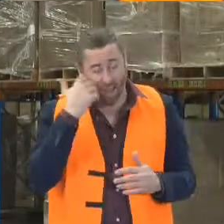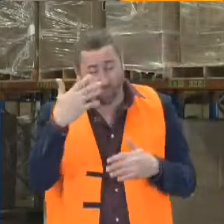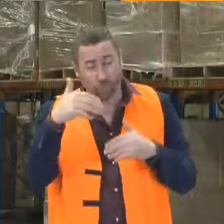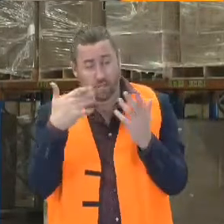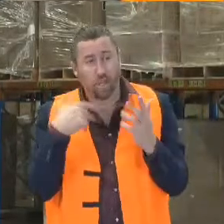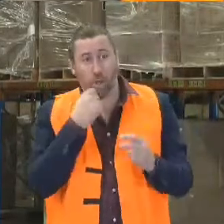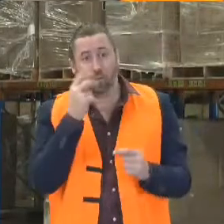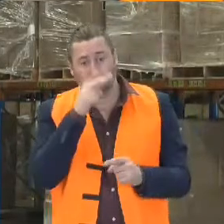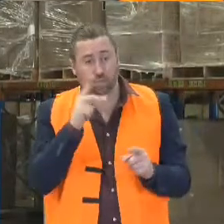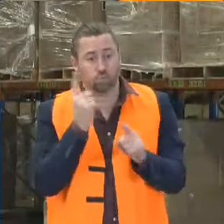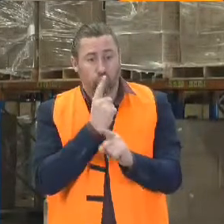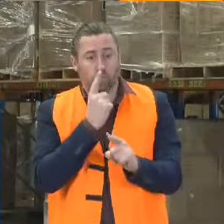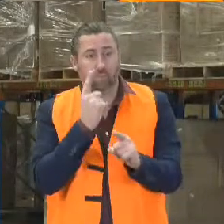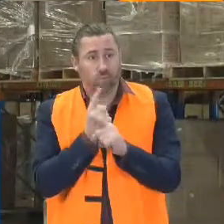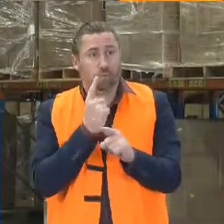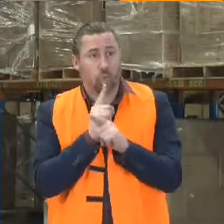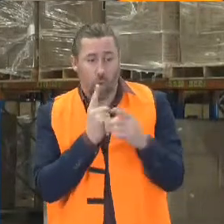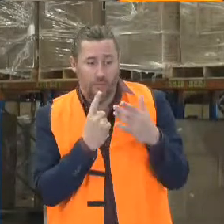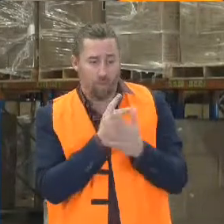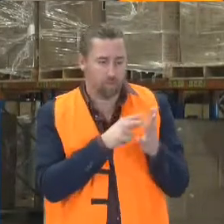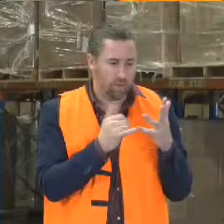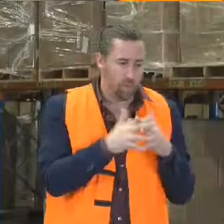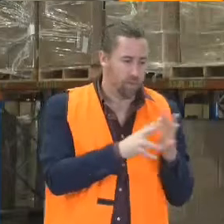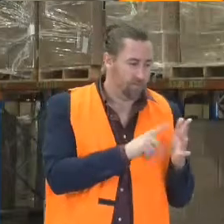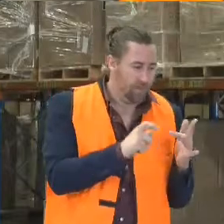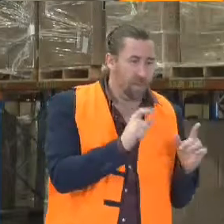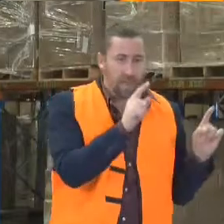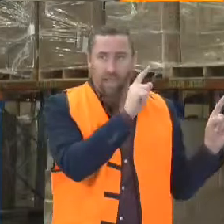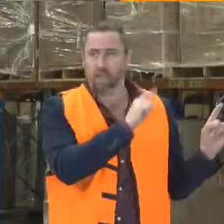day about what's happening in other states.